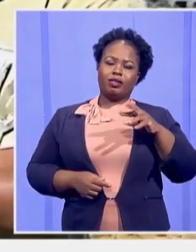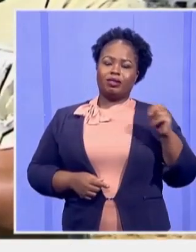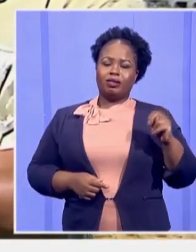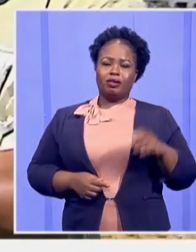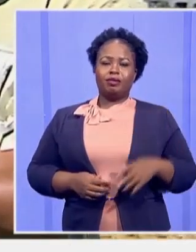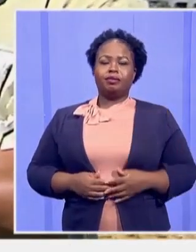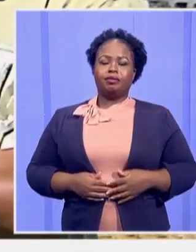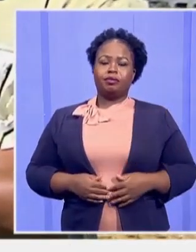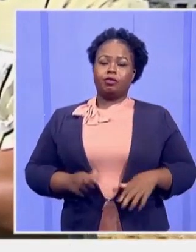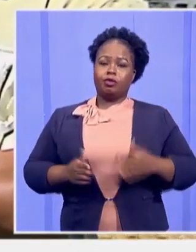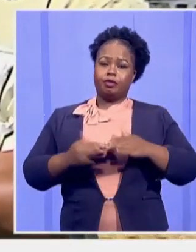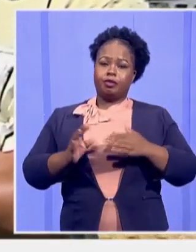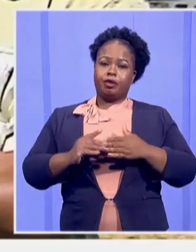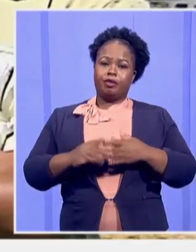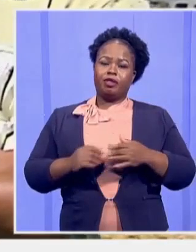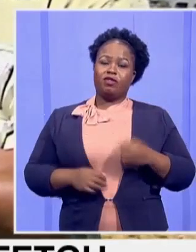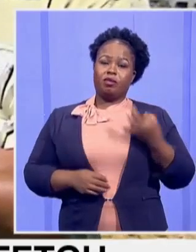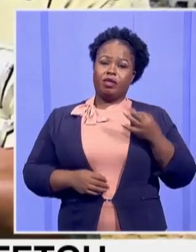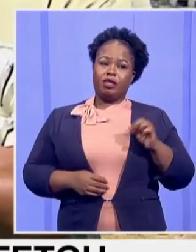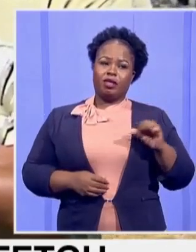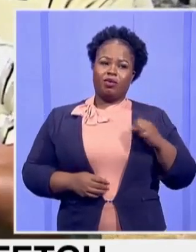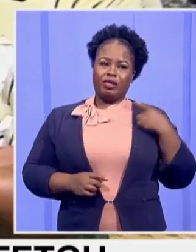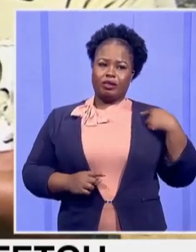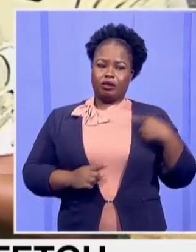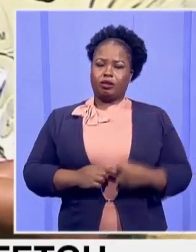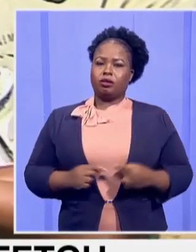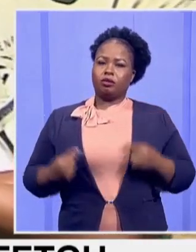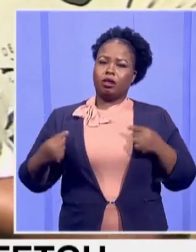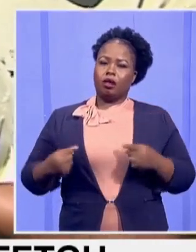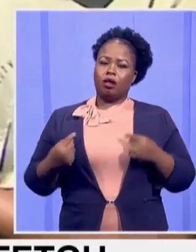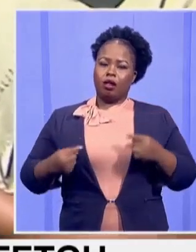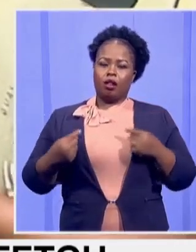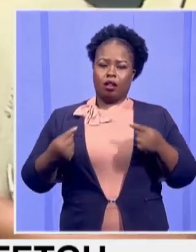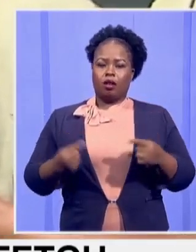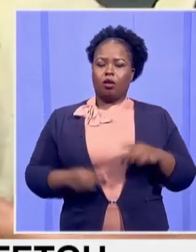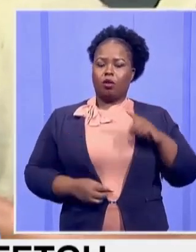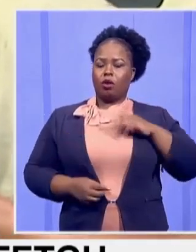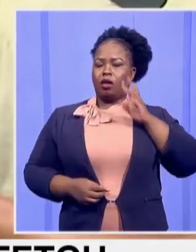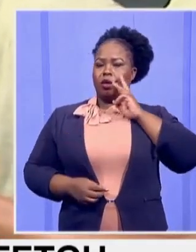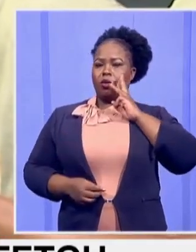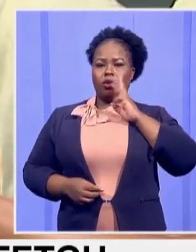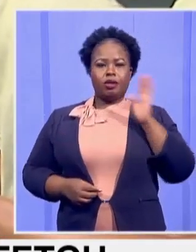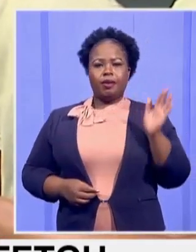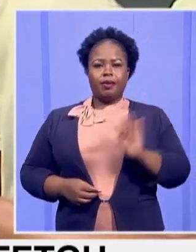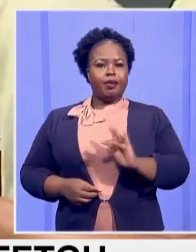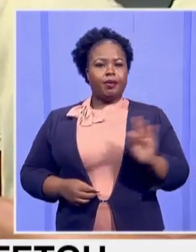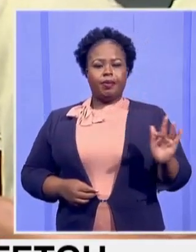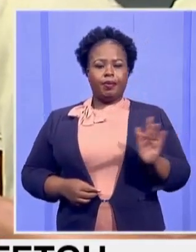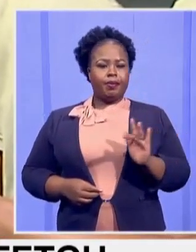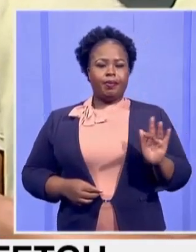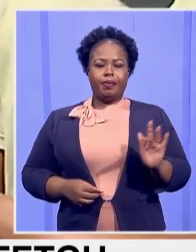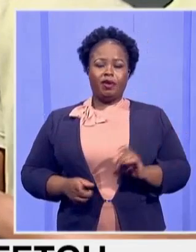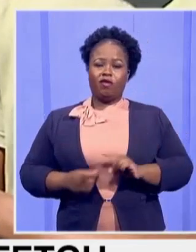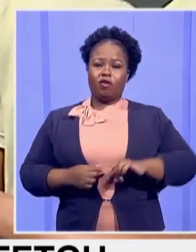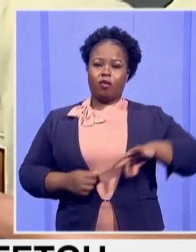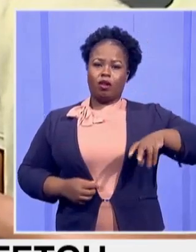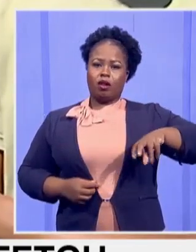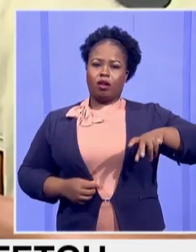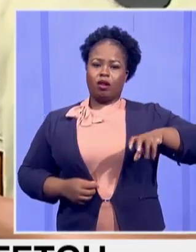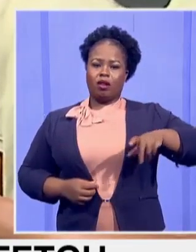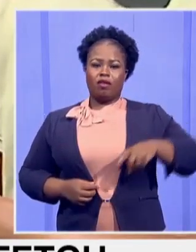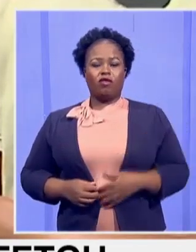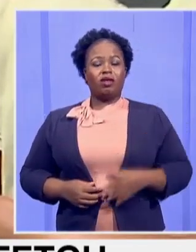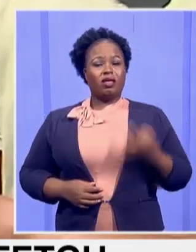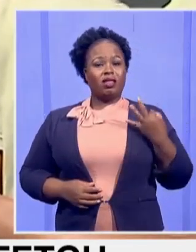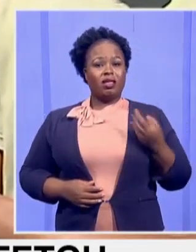Residents here for the past 3 weeks, residents have been battling. There has not been water, not receiving water from their taps for the past